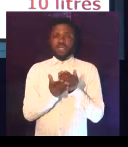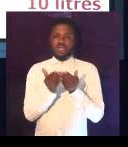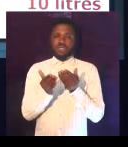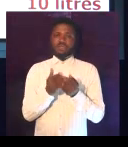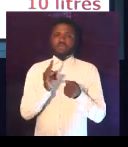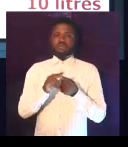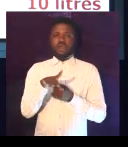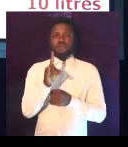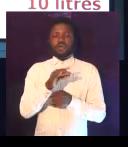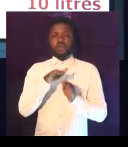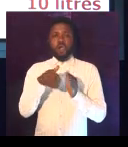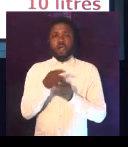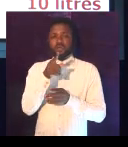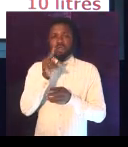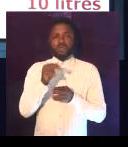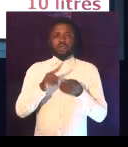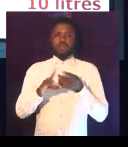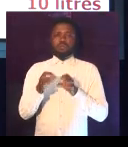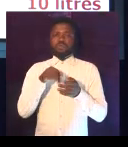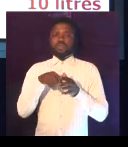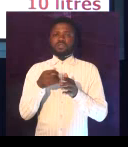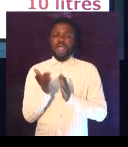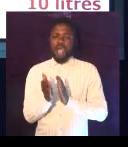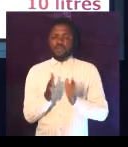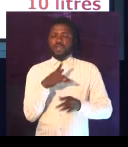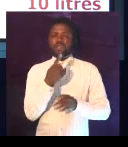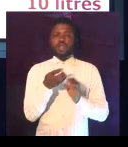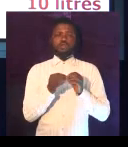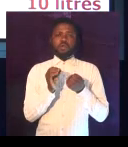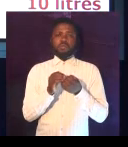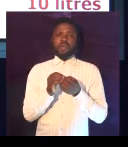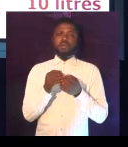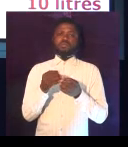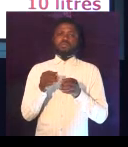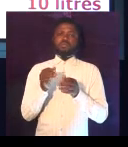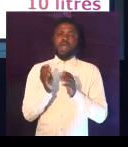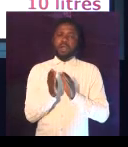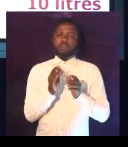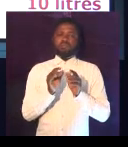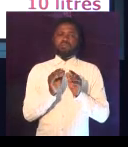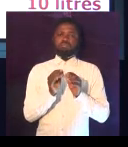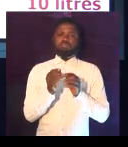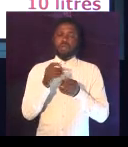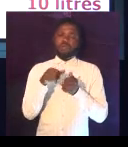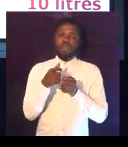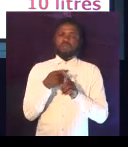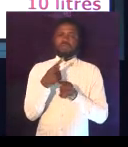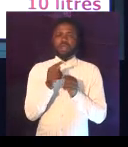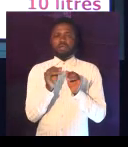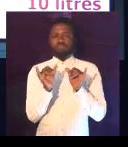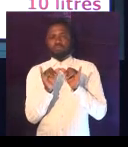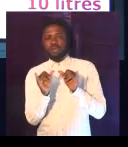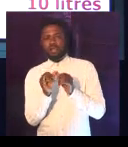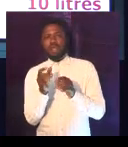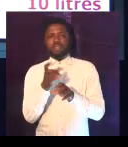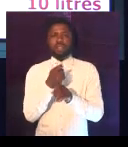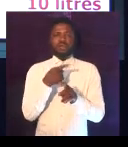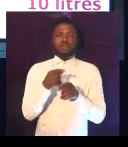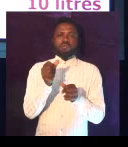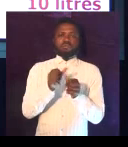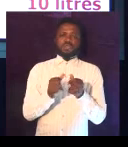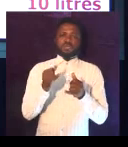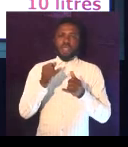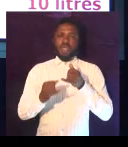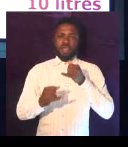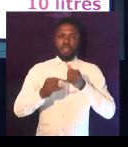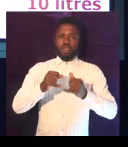very easy to find. Recall that all you have to do is rearrange the numbers according to size, take off from